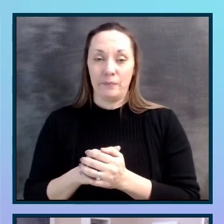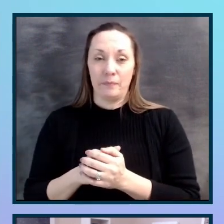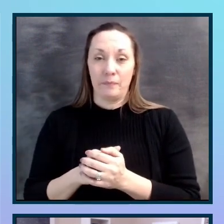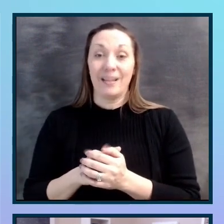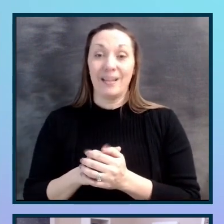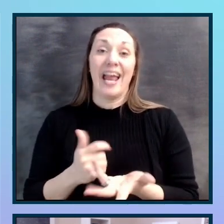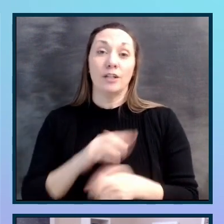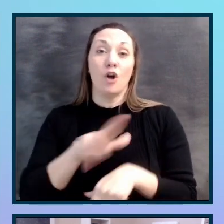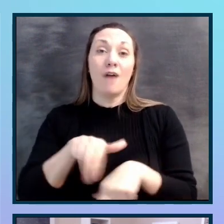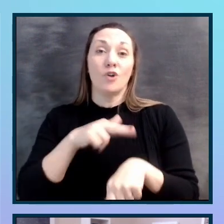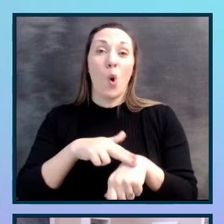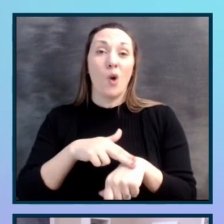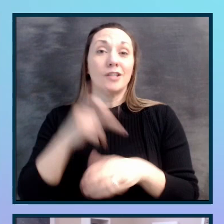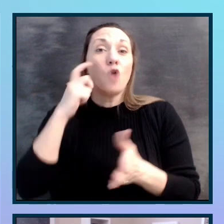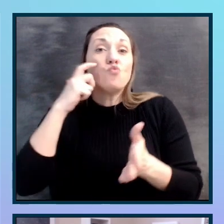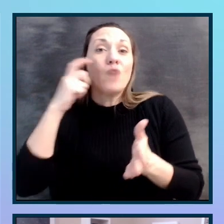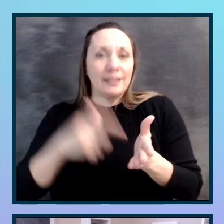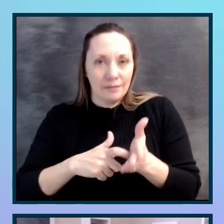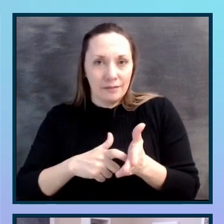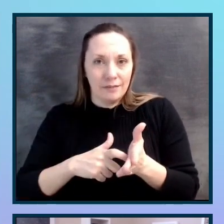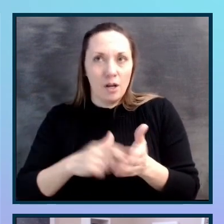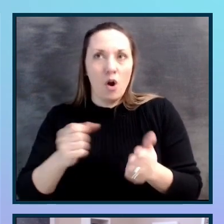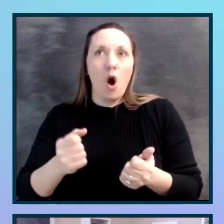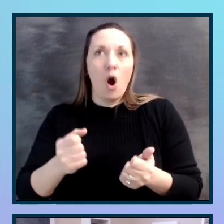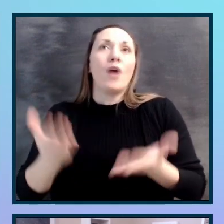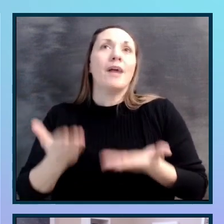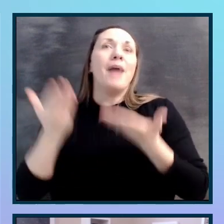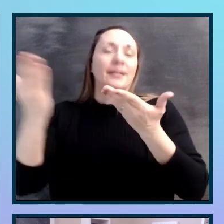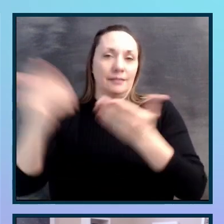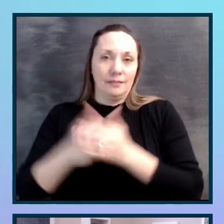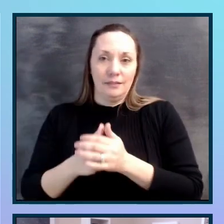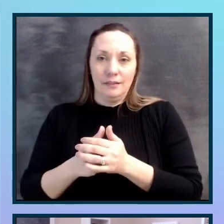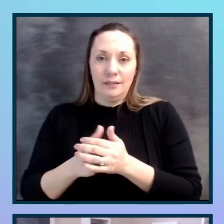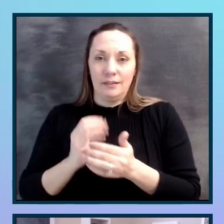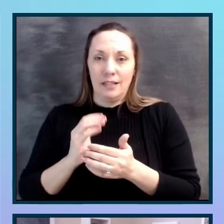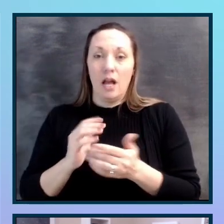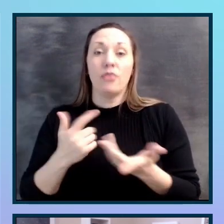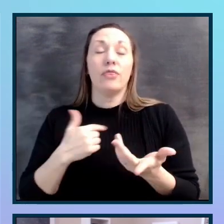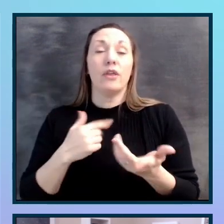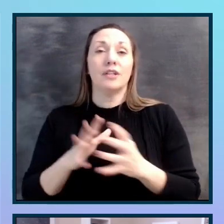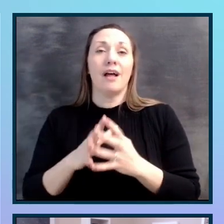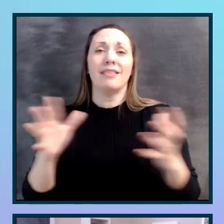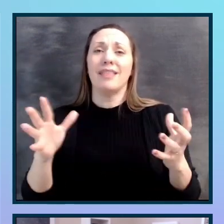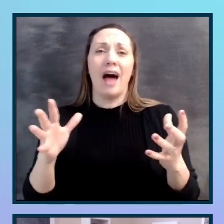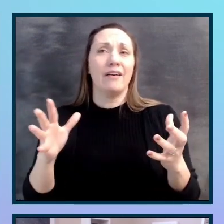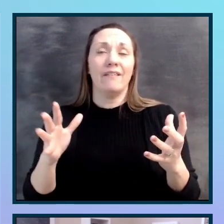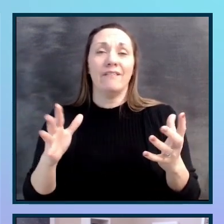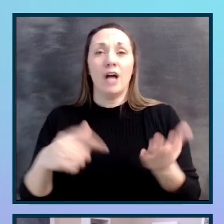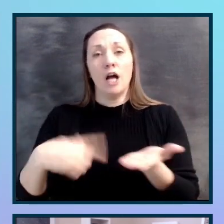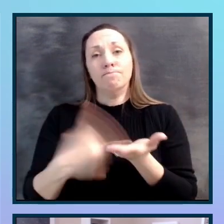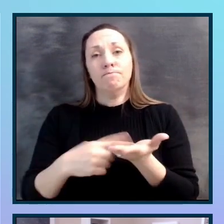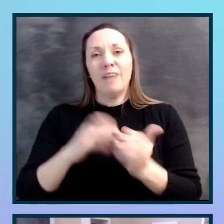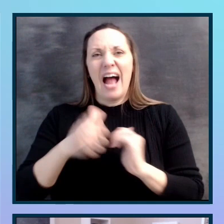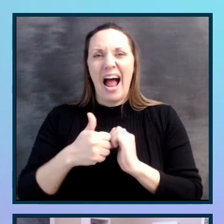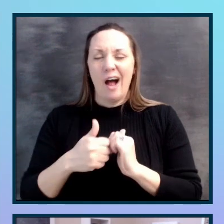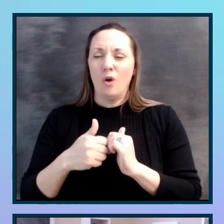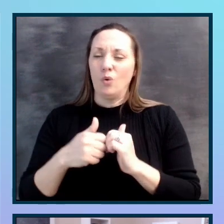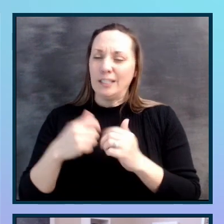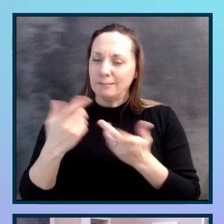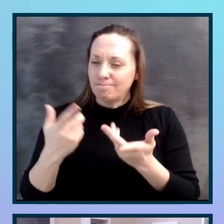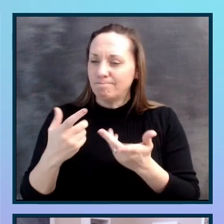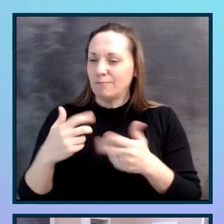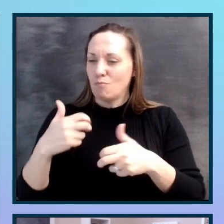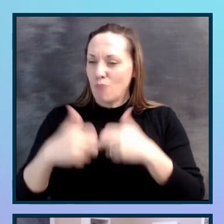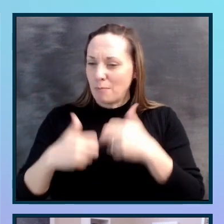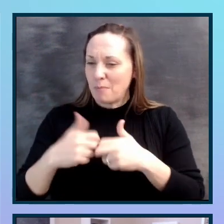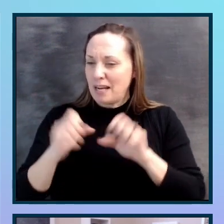And of course, recommendations, recommender systems. There is a lot of talk about how those are troublesome, how they can be problematic,